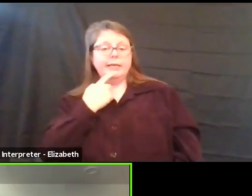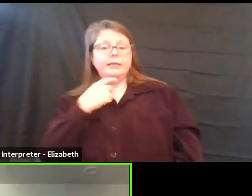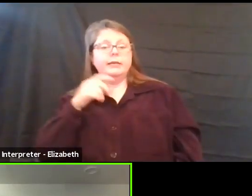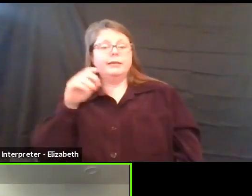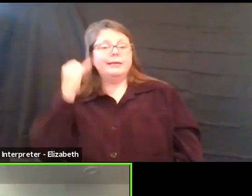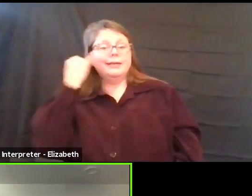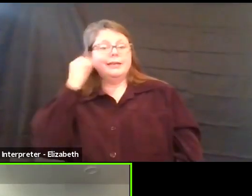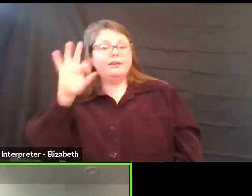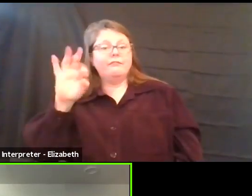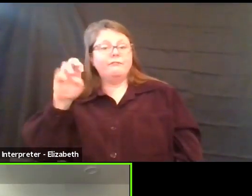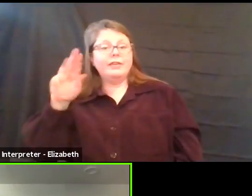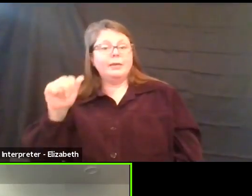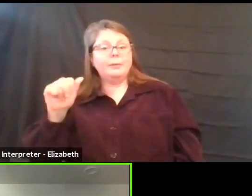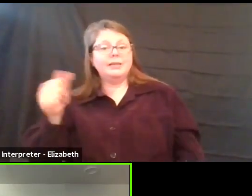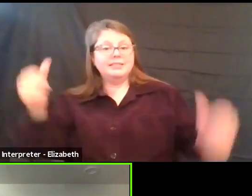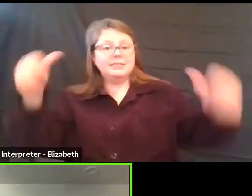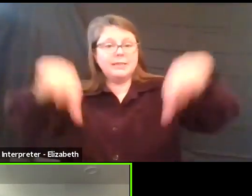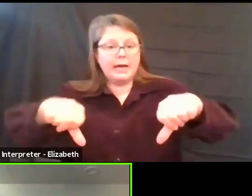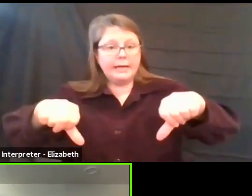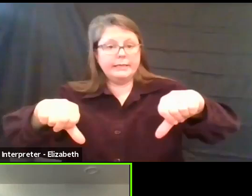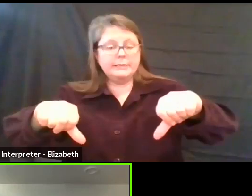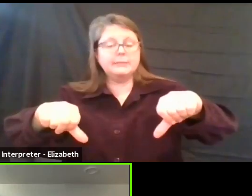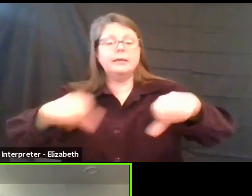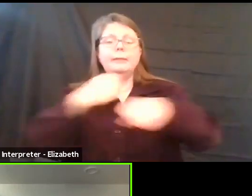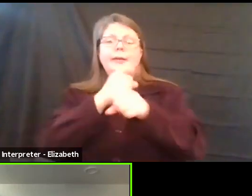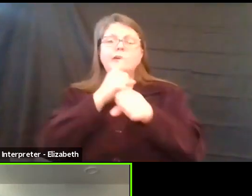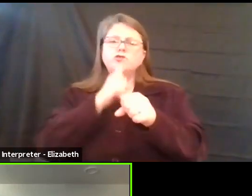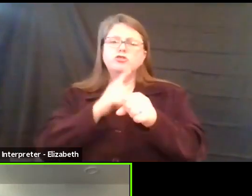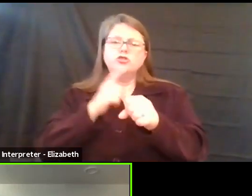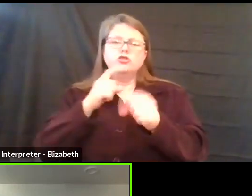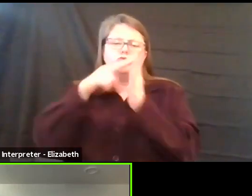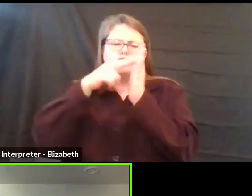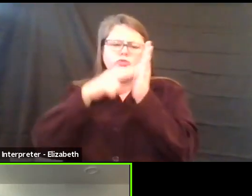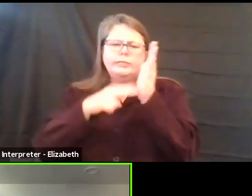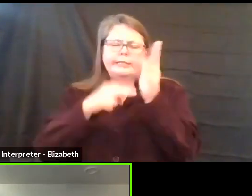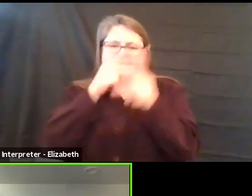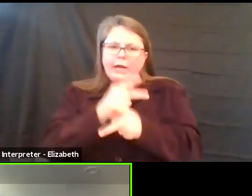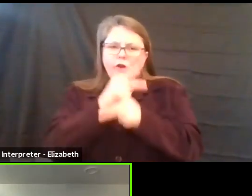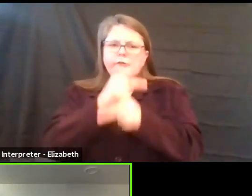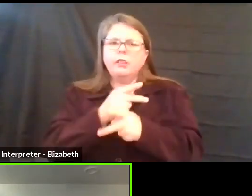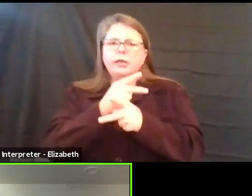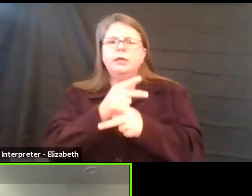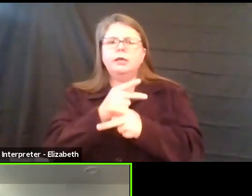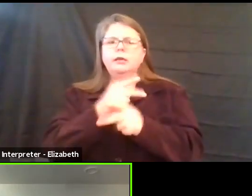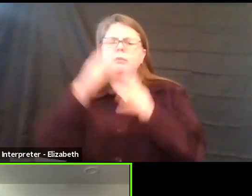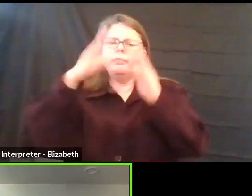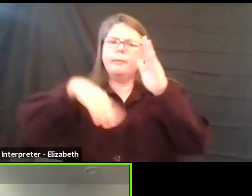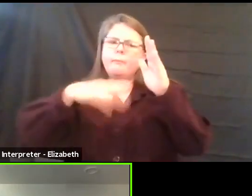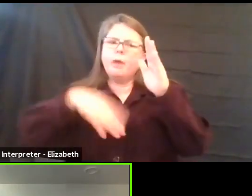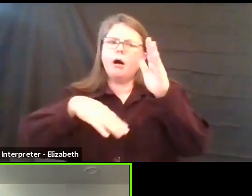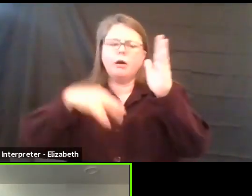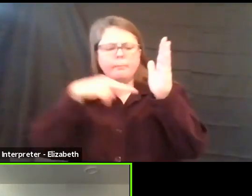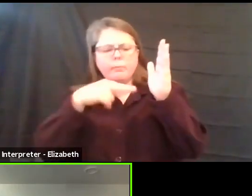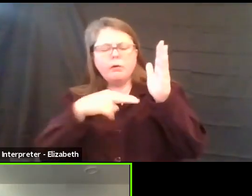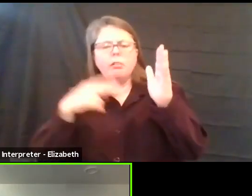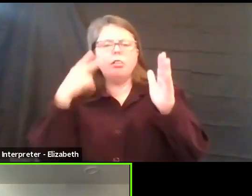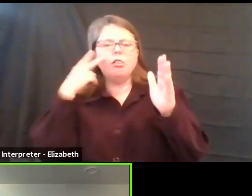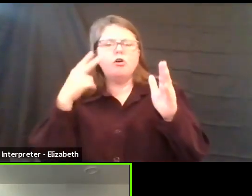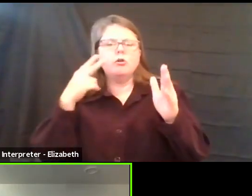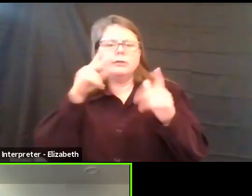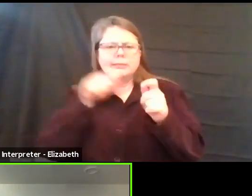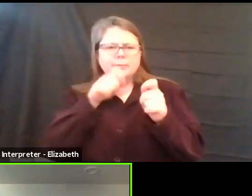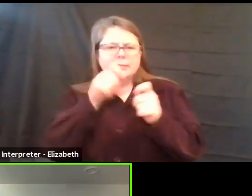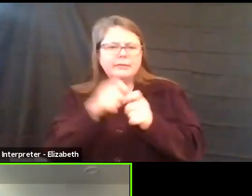letter carefully. Look at the bottom to find details on why you were denied, and then it will tell you the steps that you need to take